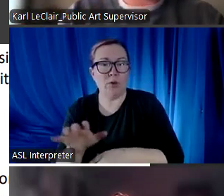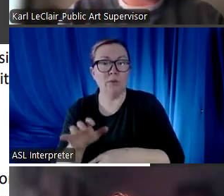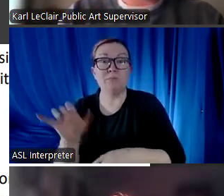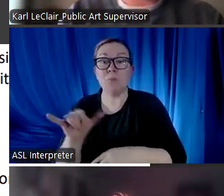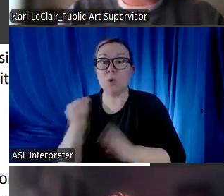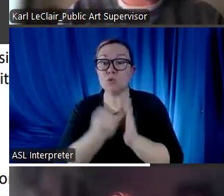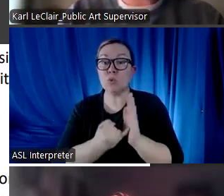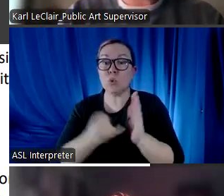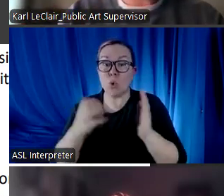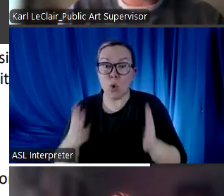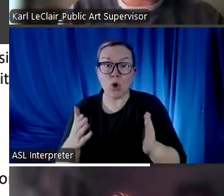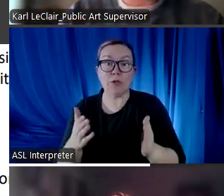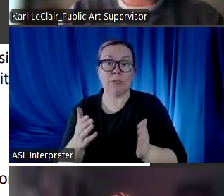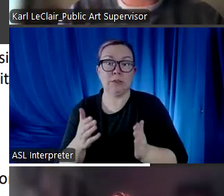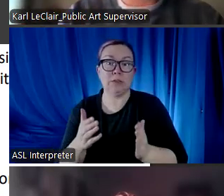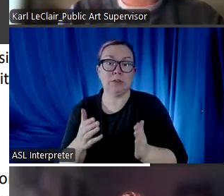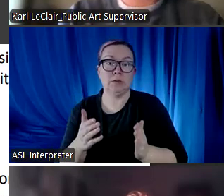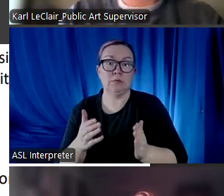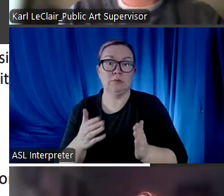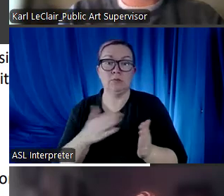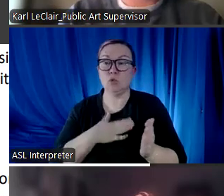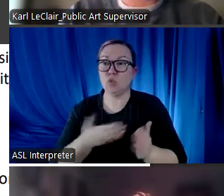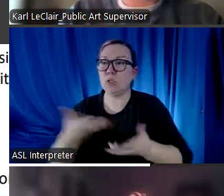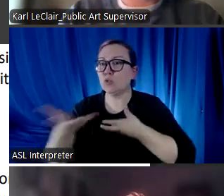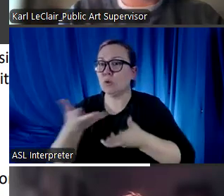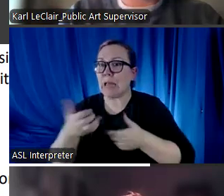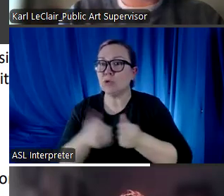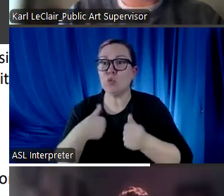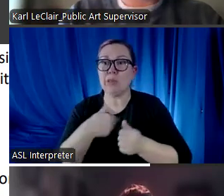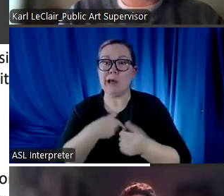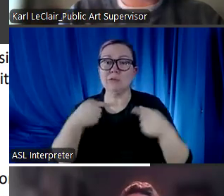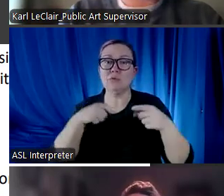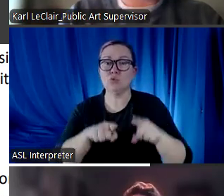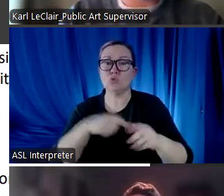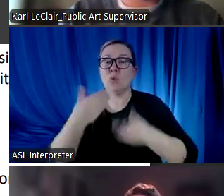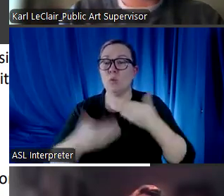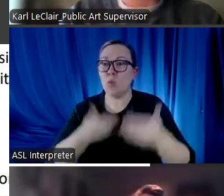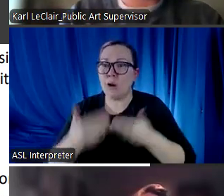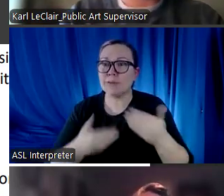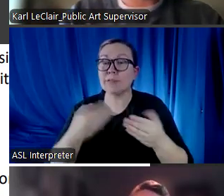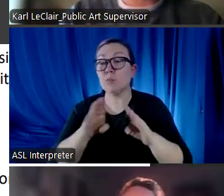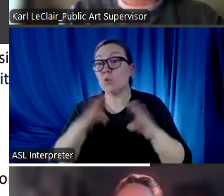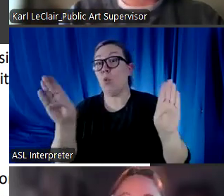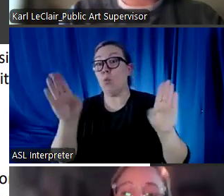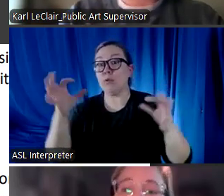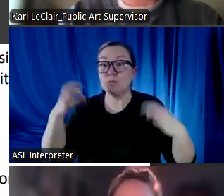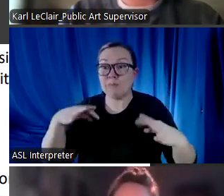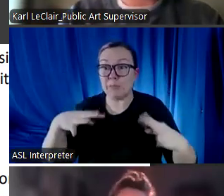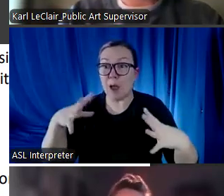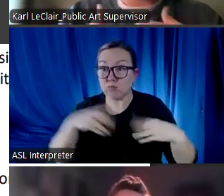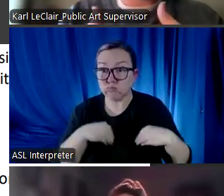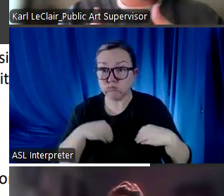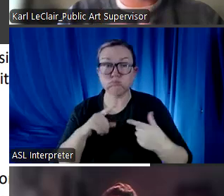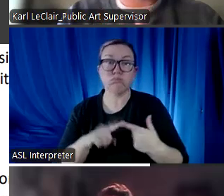artist that is willing to engage with us in this process and be open to working through feedback and